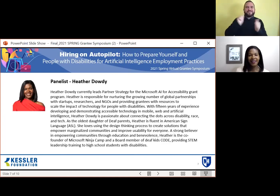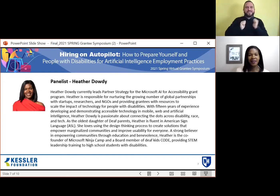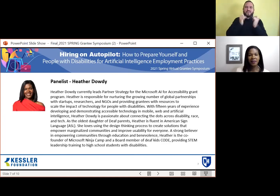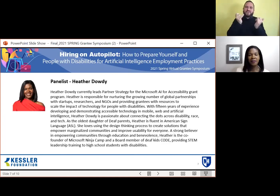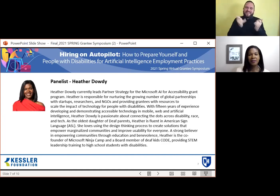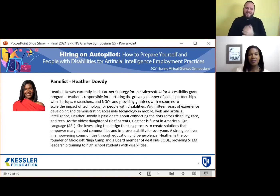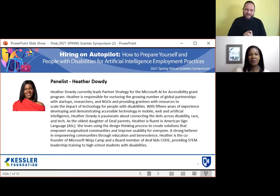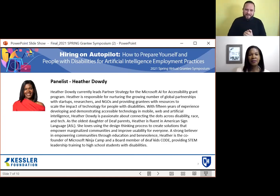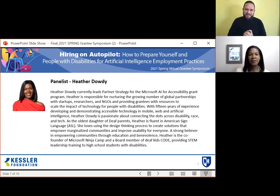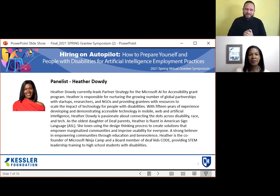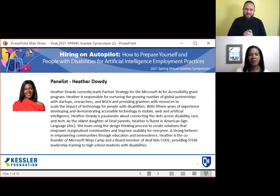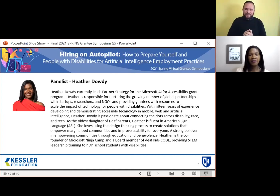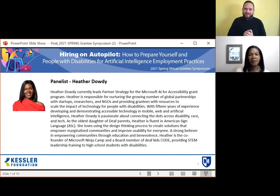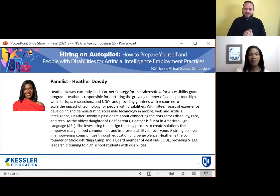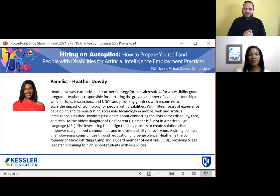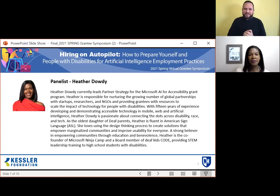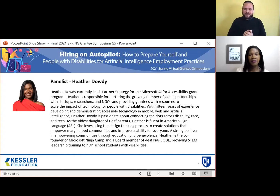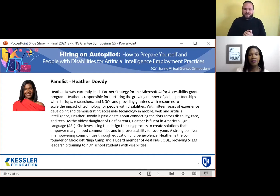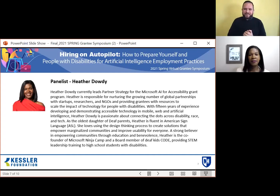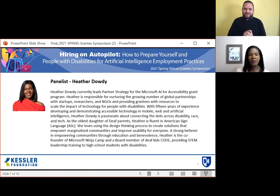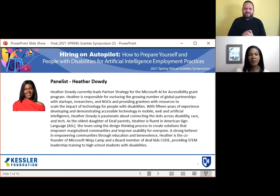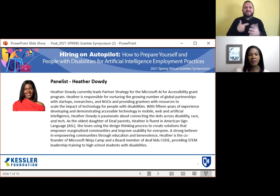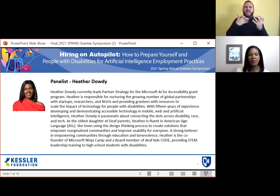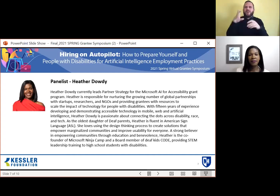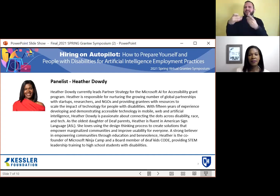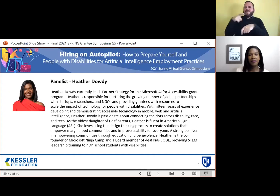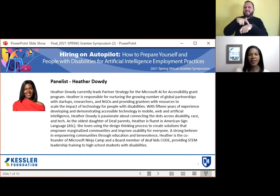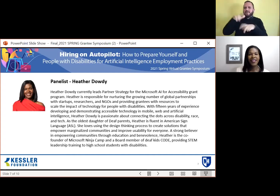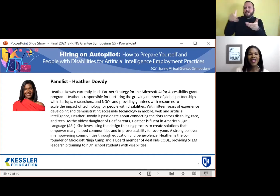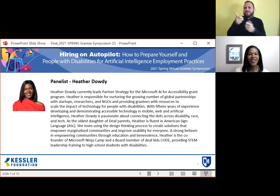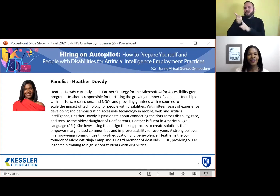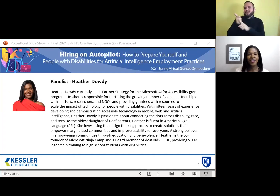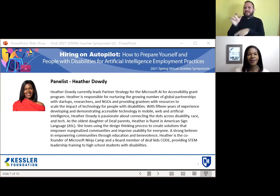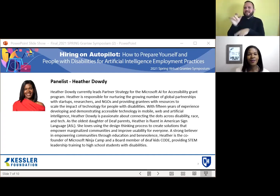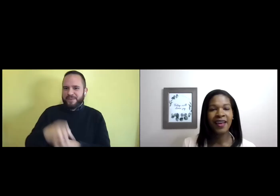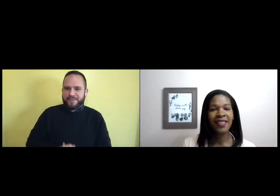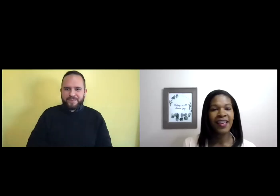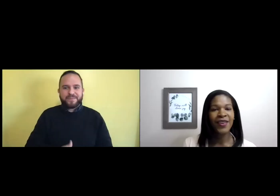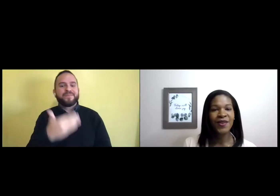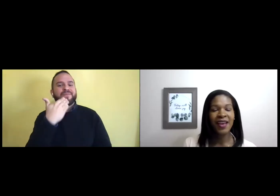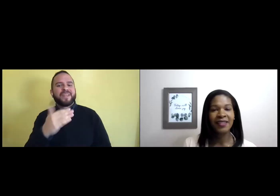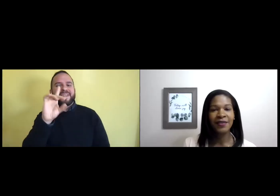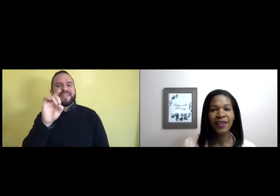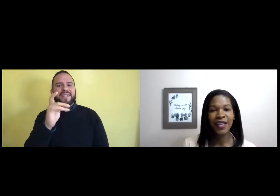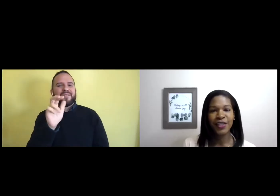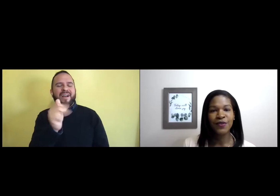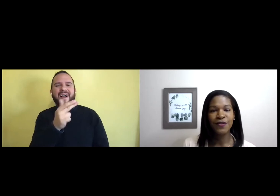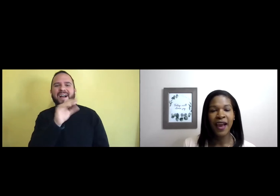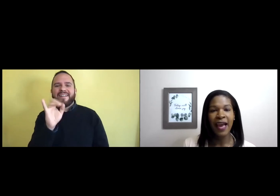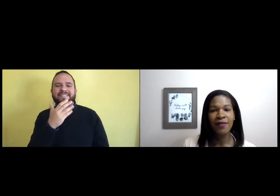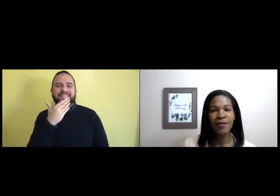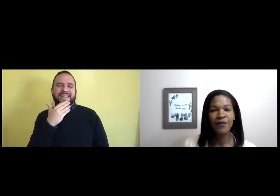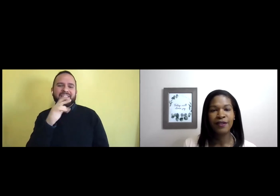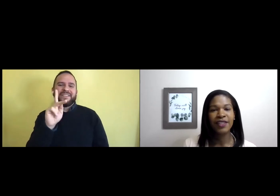And let me just give you time to introduce yourself briefly too. Thank you, Deborah, and thank you, Kessler Foundation,